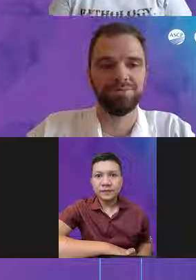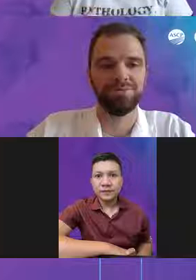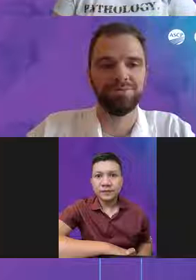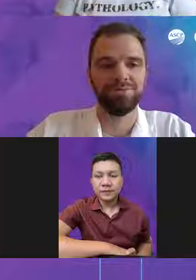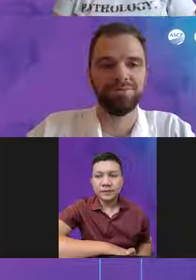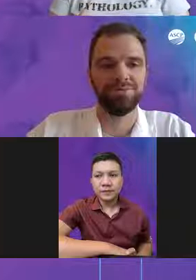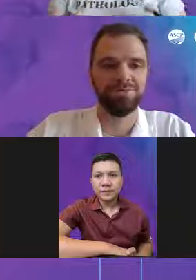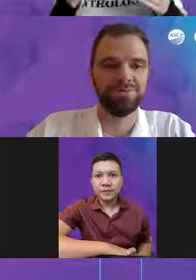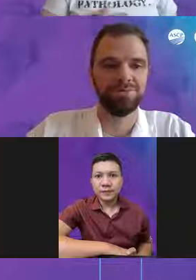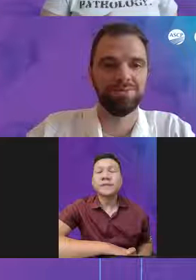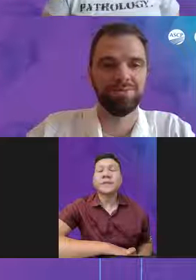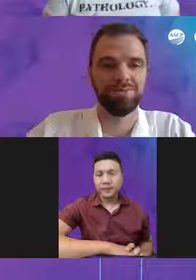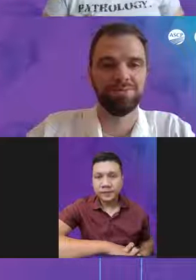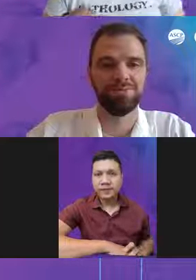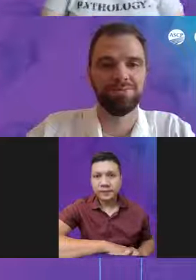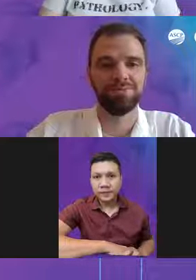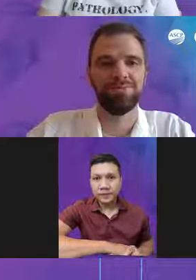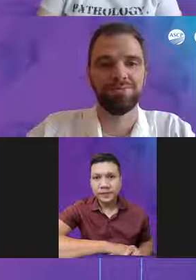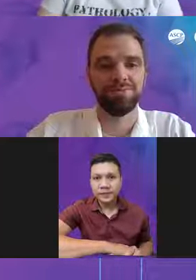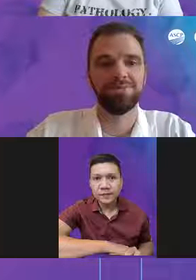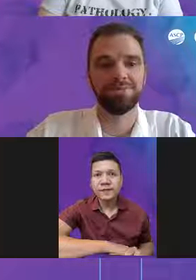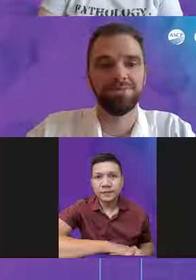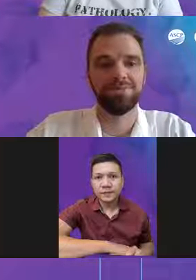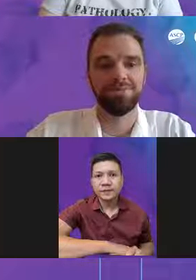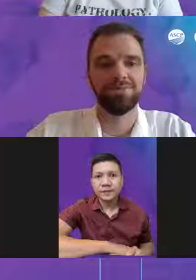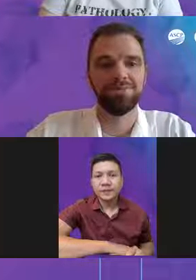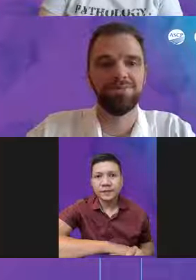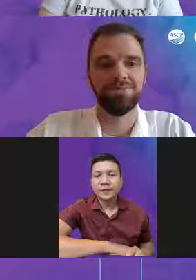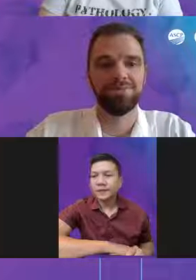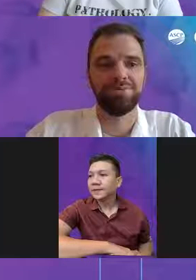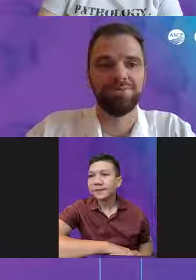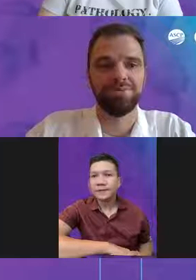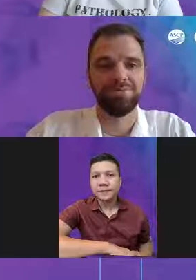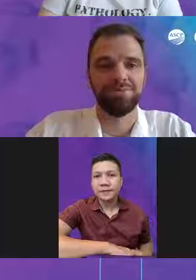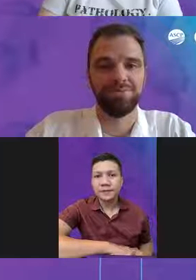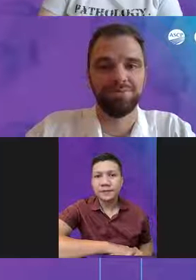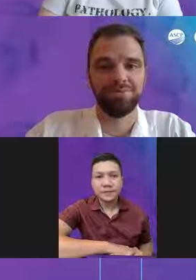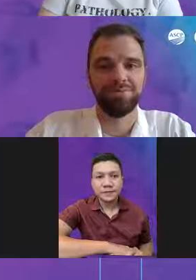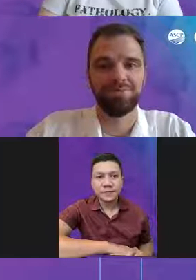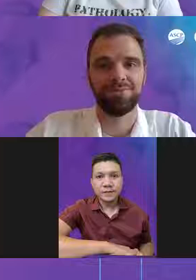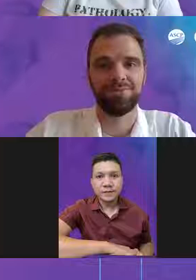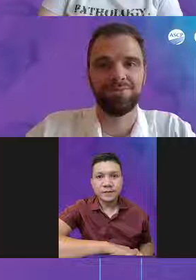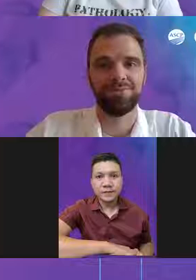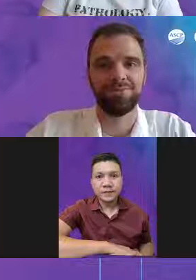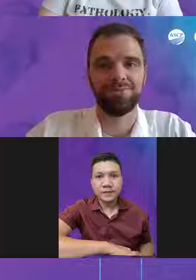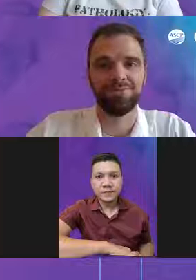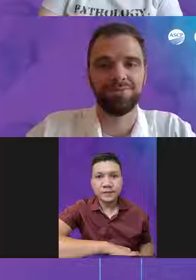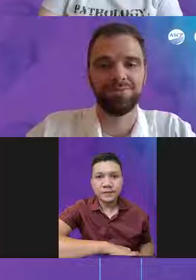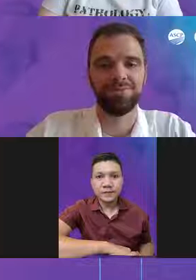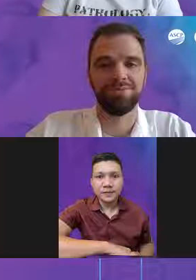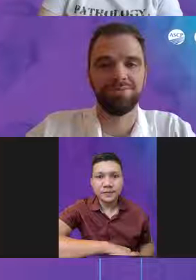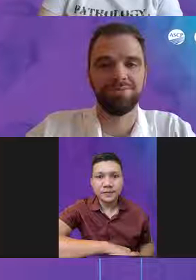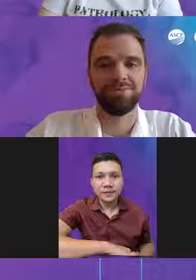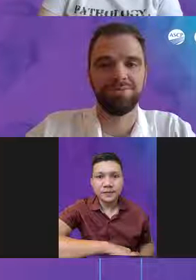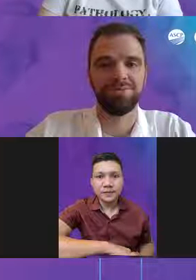know about the stain, please go back to episode one and you're going to understand why I put this in here